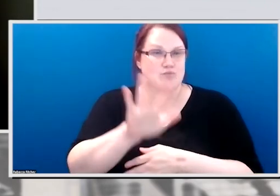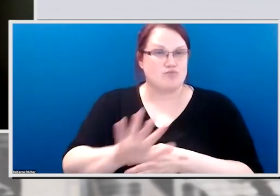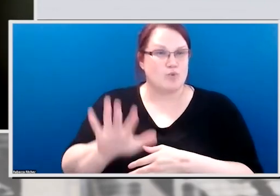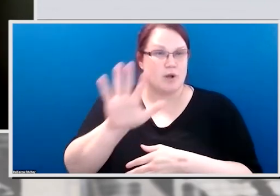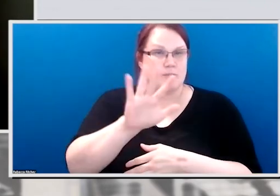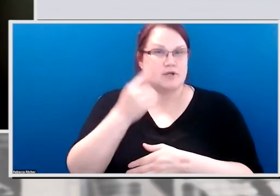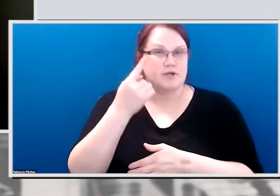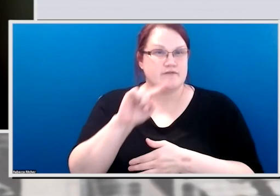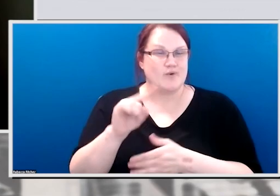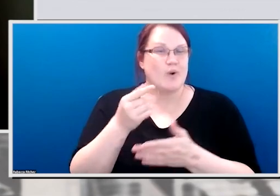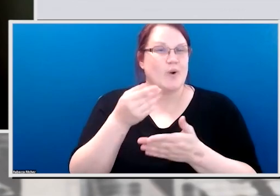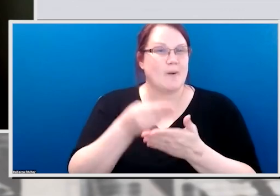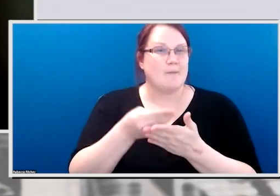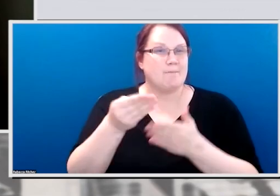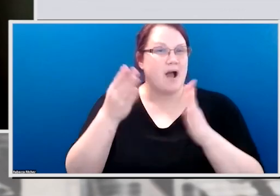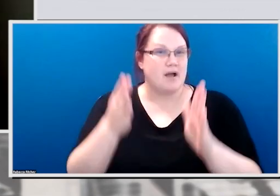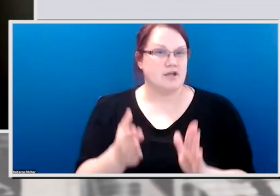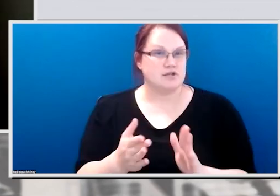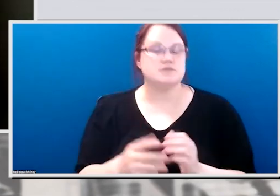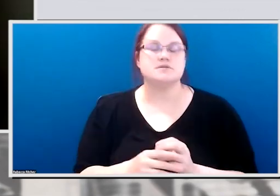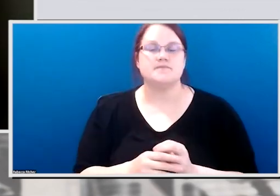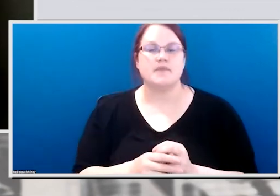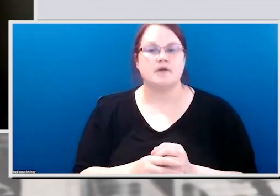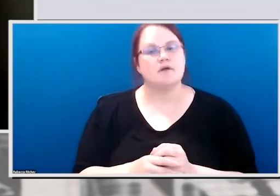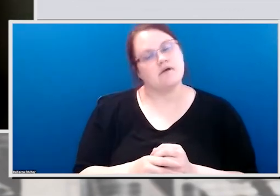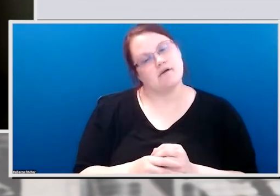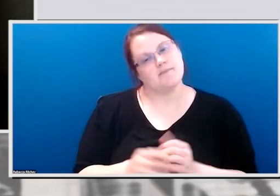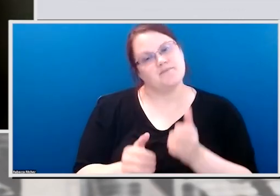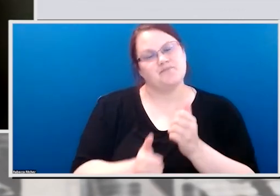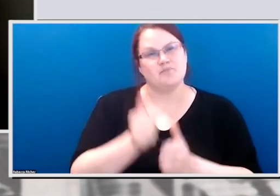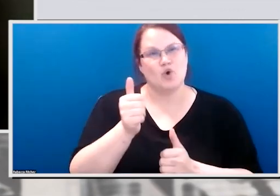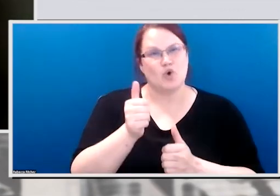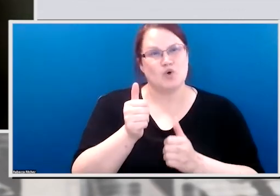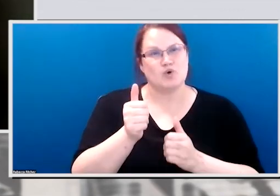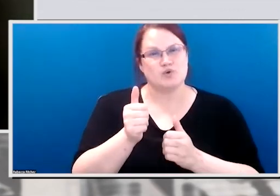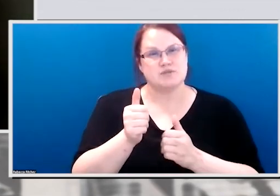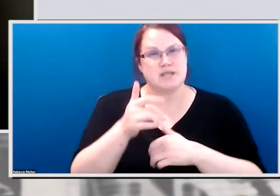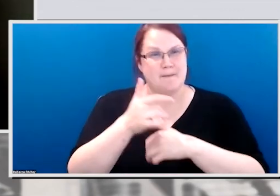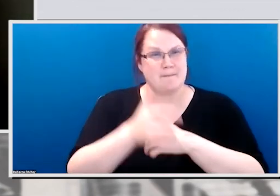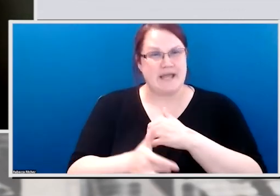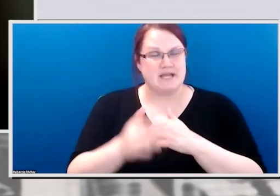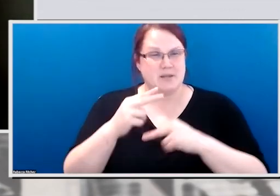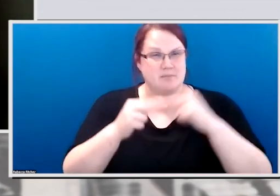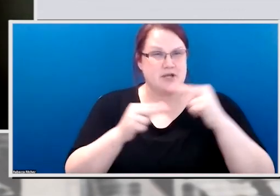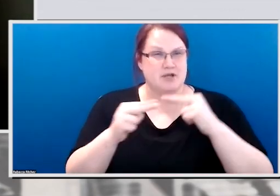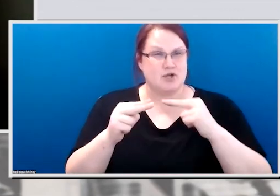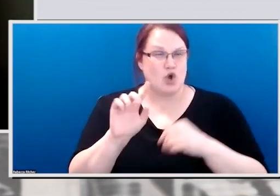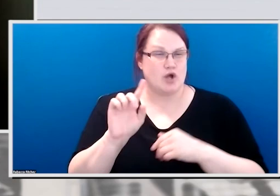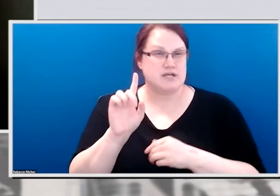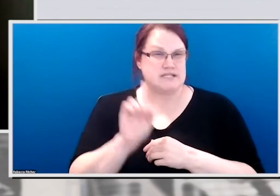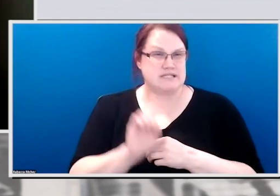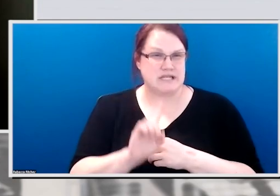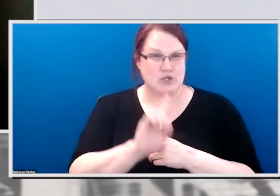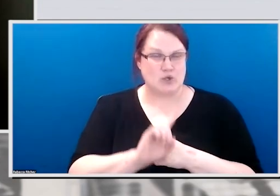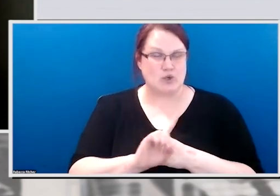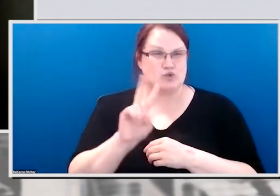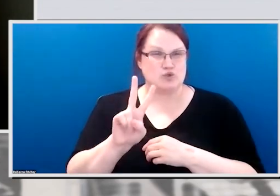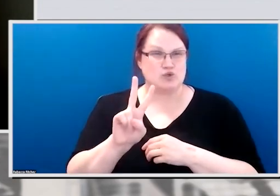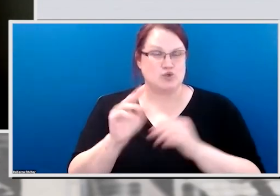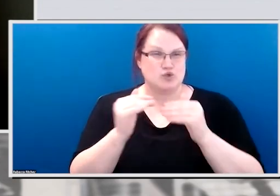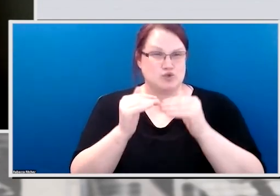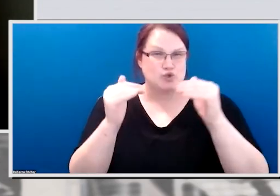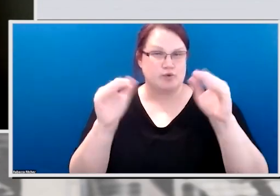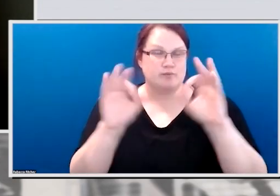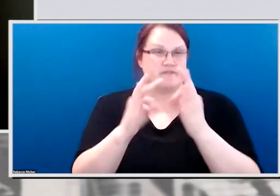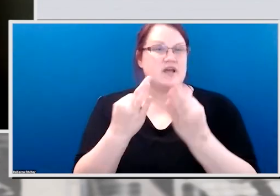some buyers. And most condemned buildings are single and 2-family structures, and the ones that we demolish are single and